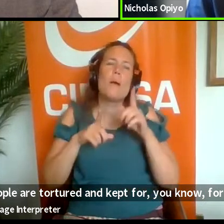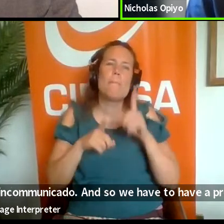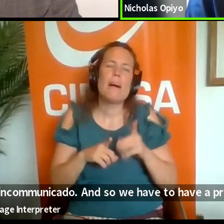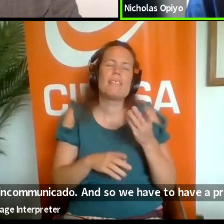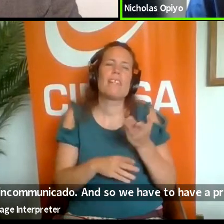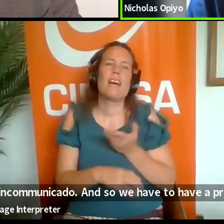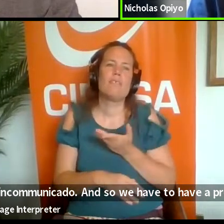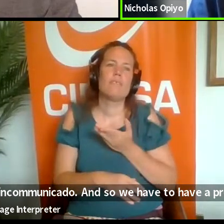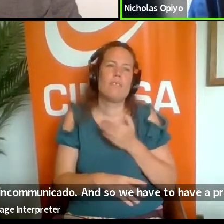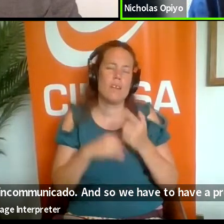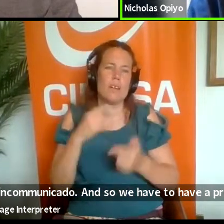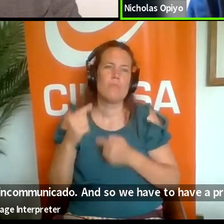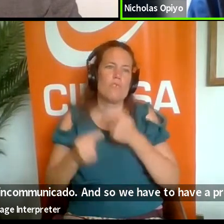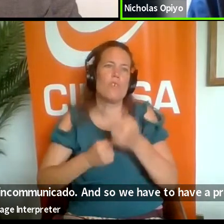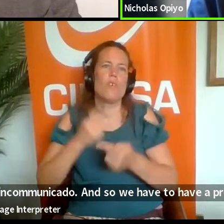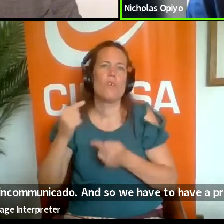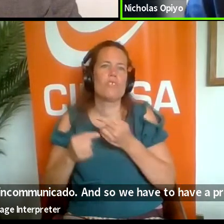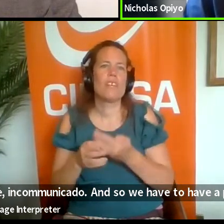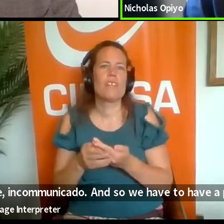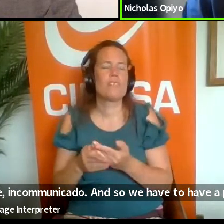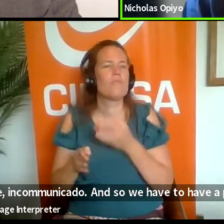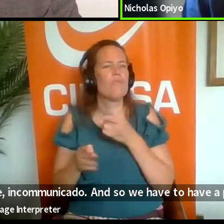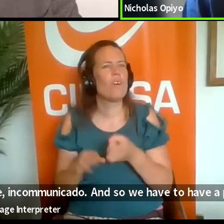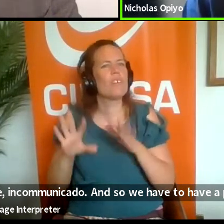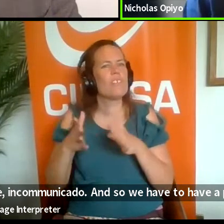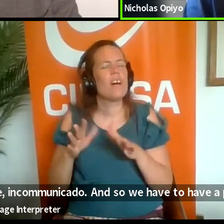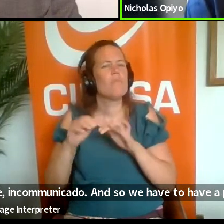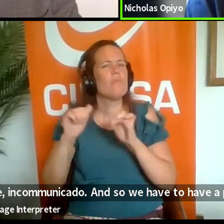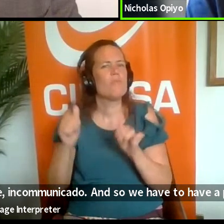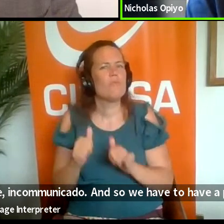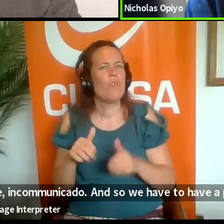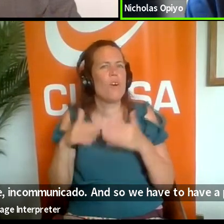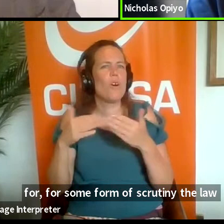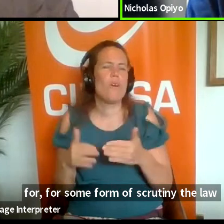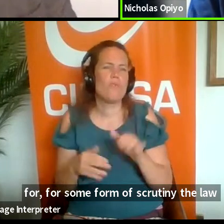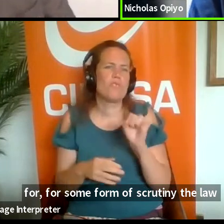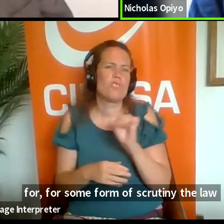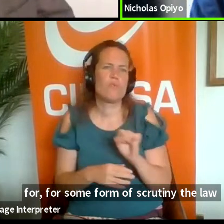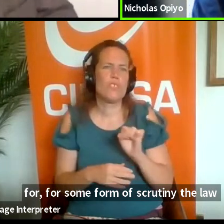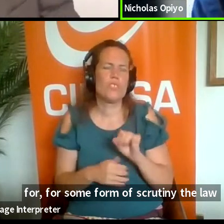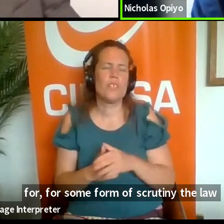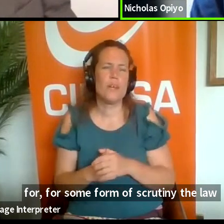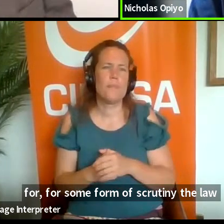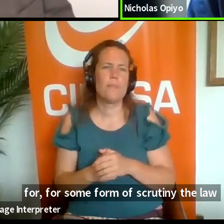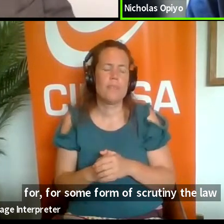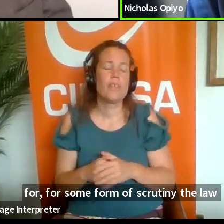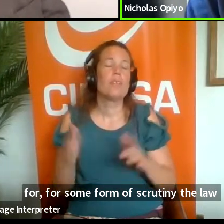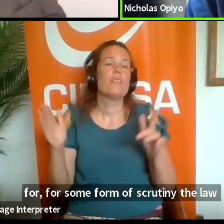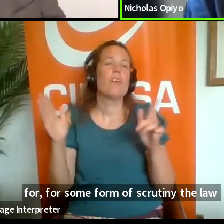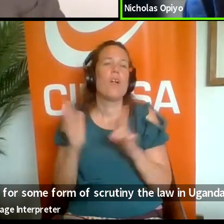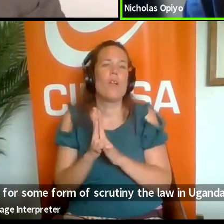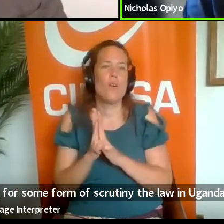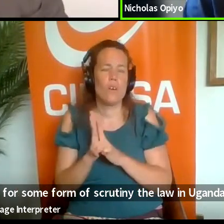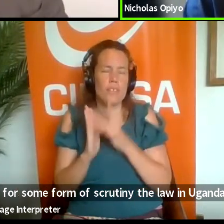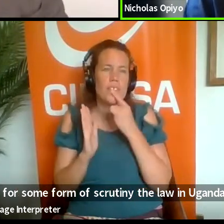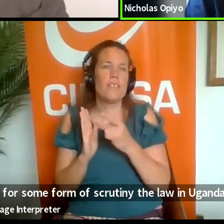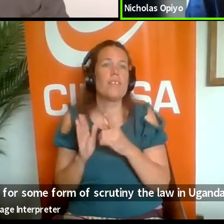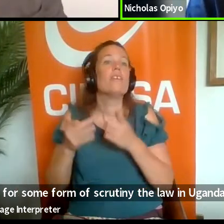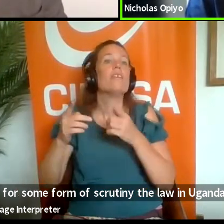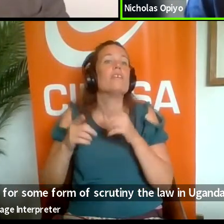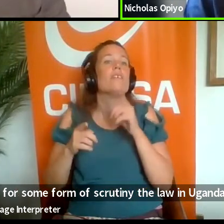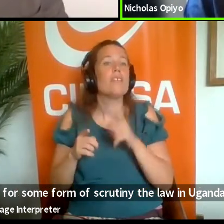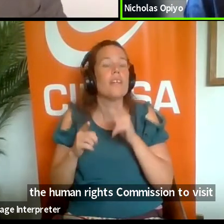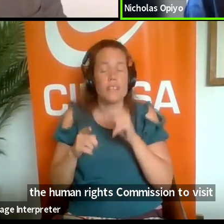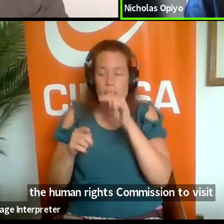for some form of scrutiny. The law in Uganda allows the Human Rights Commission to visit these places of